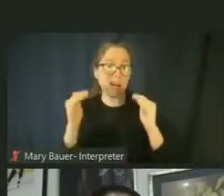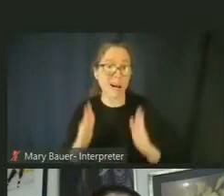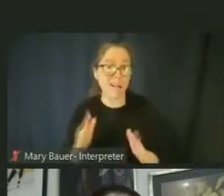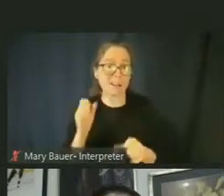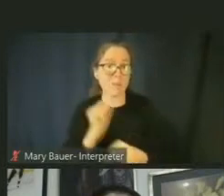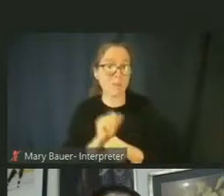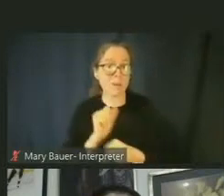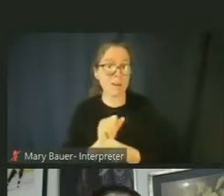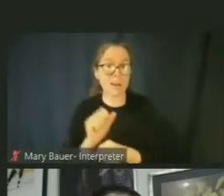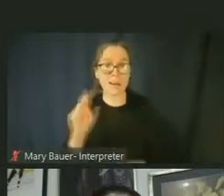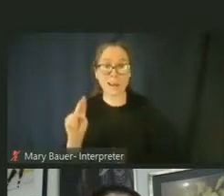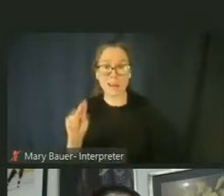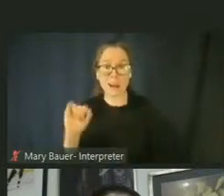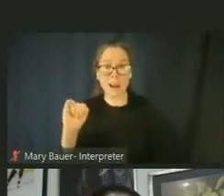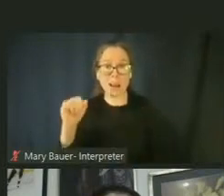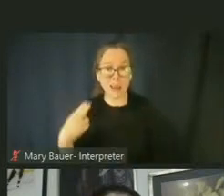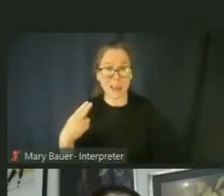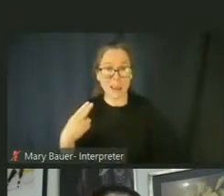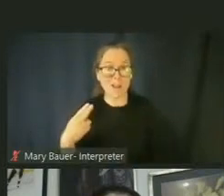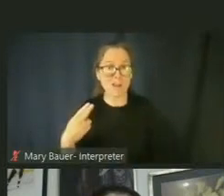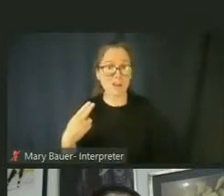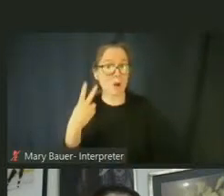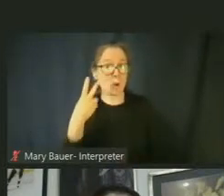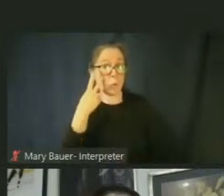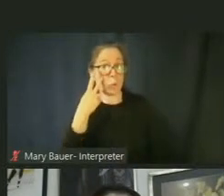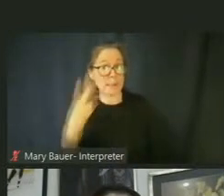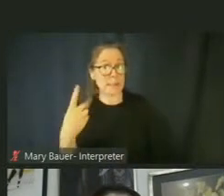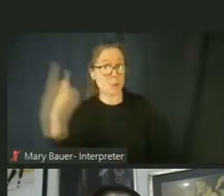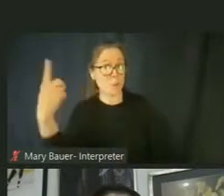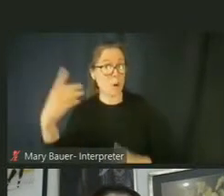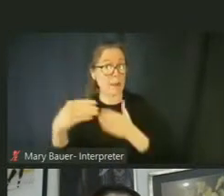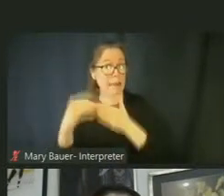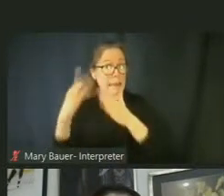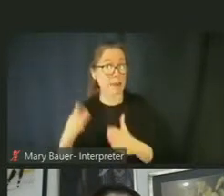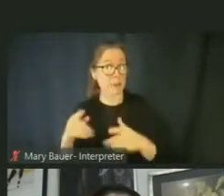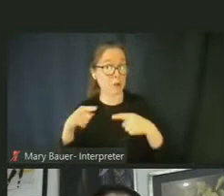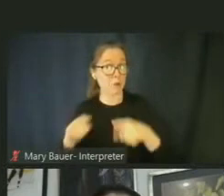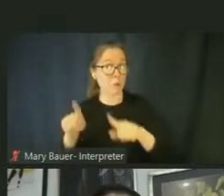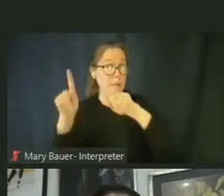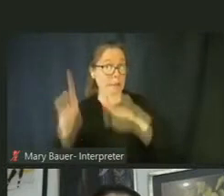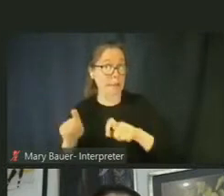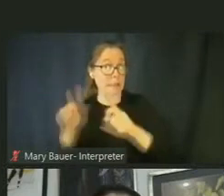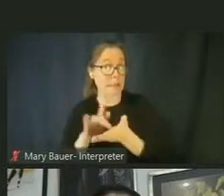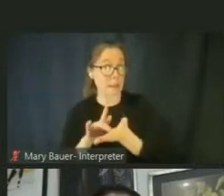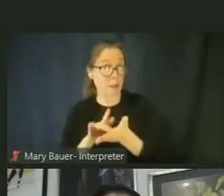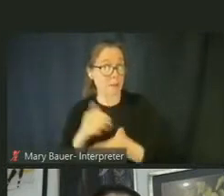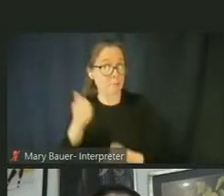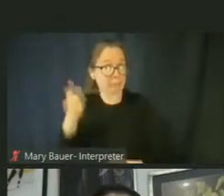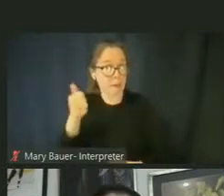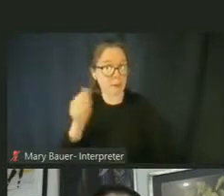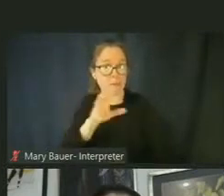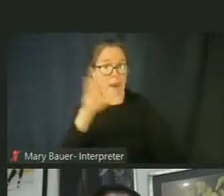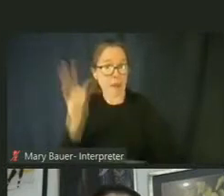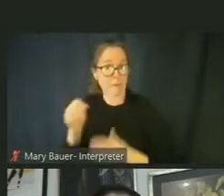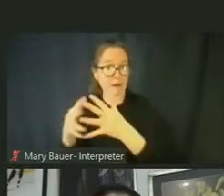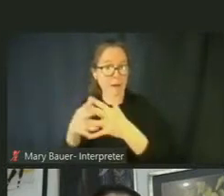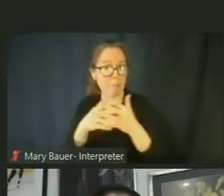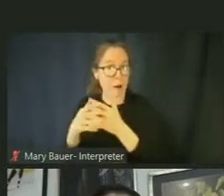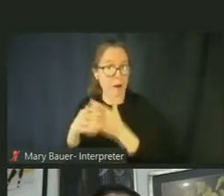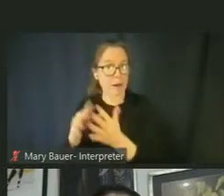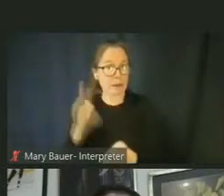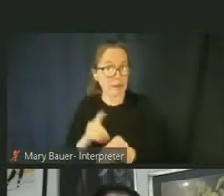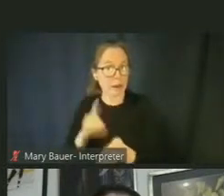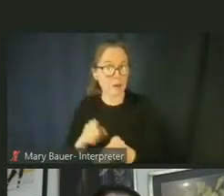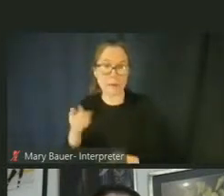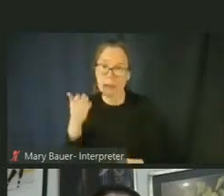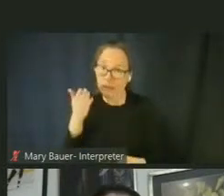that, one of the leaders in the vaccine trials was an African-American physician who has been there and being accountable to the